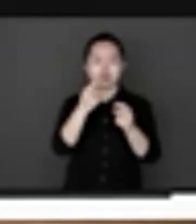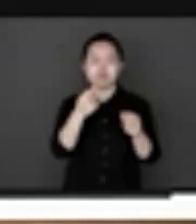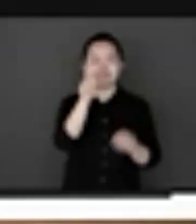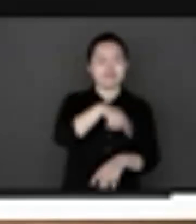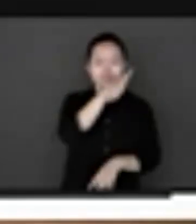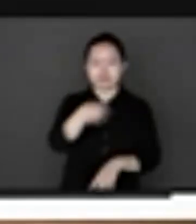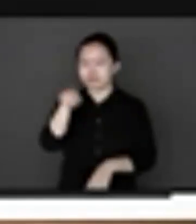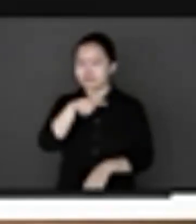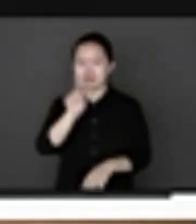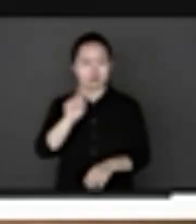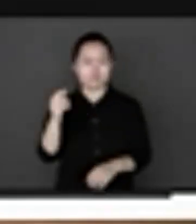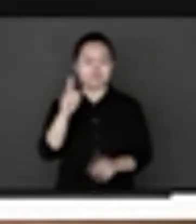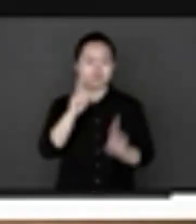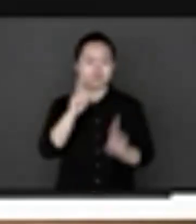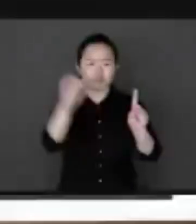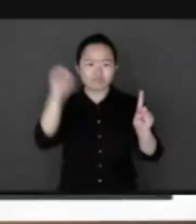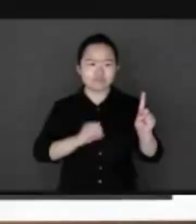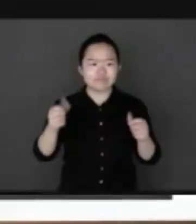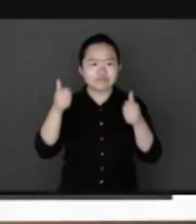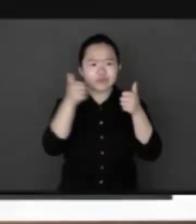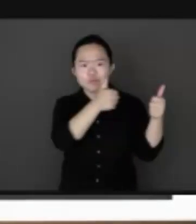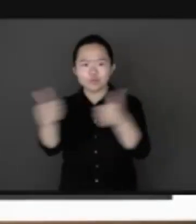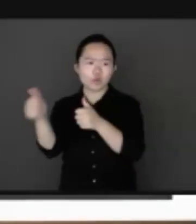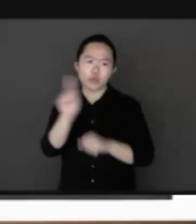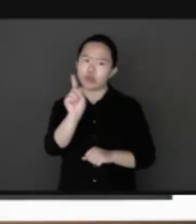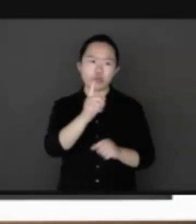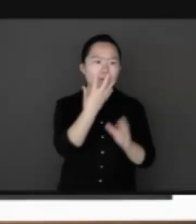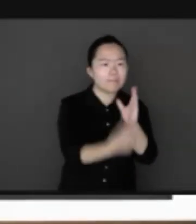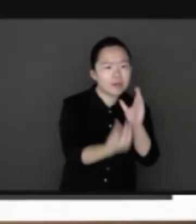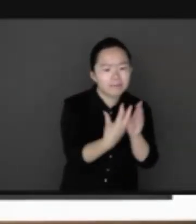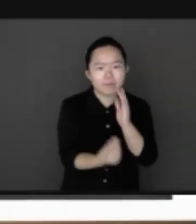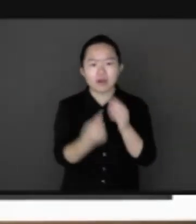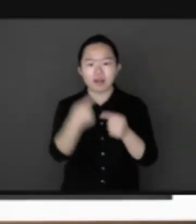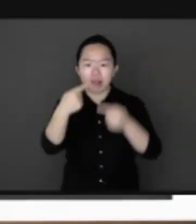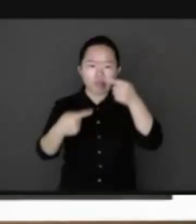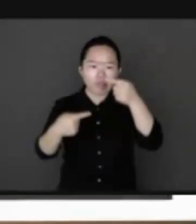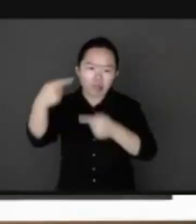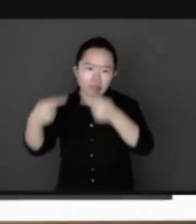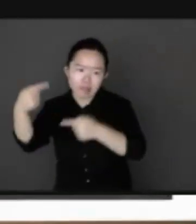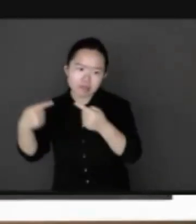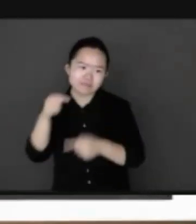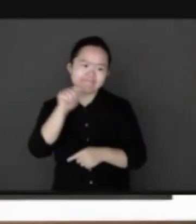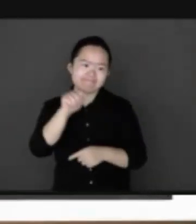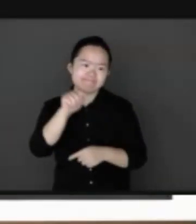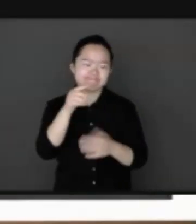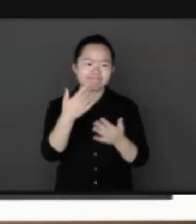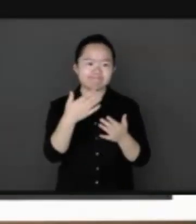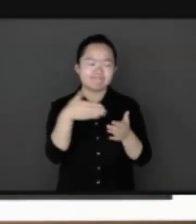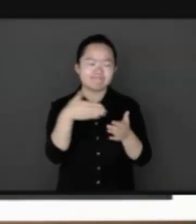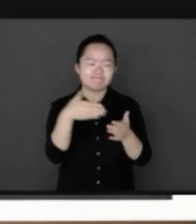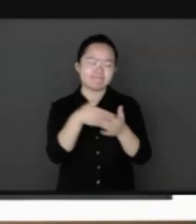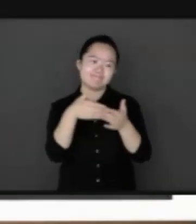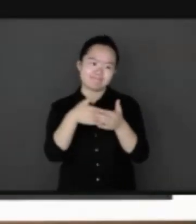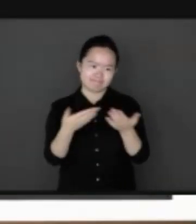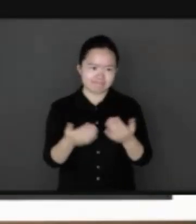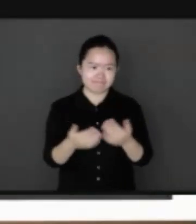And other things that would be nice to change would be text area size, character spacing, line height, font weight, and so on. But